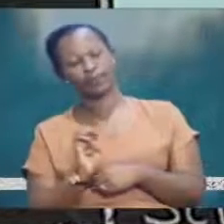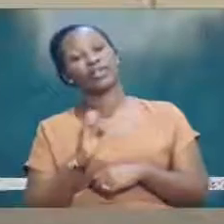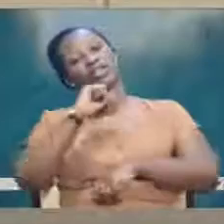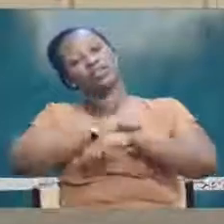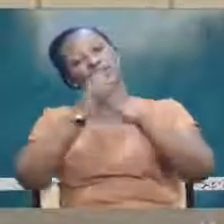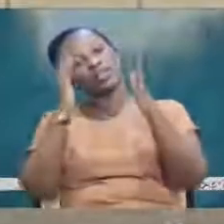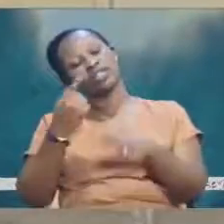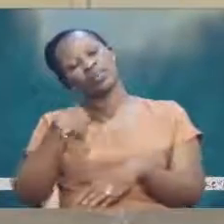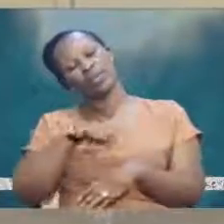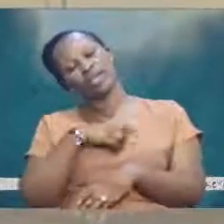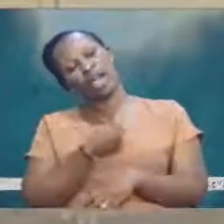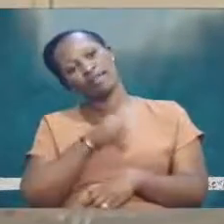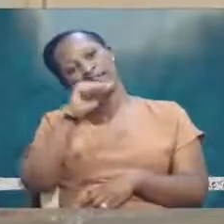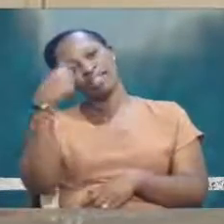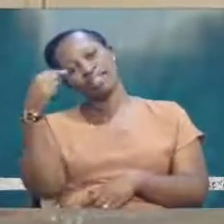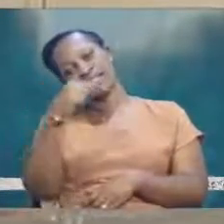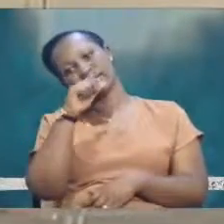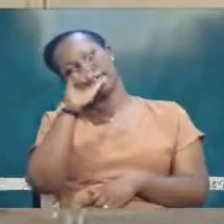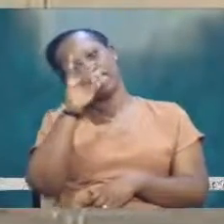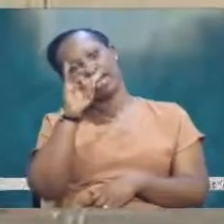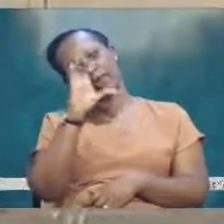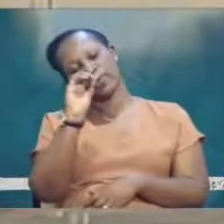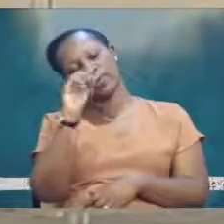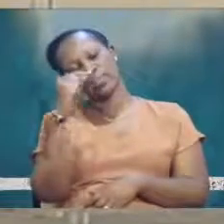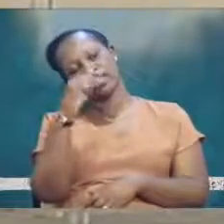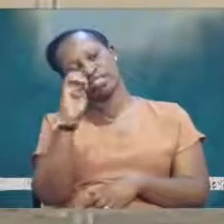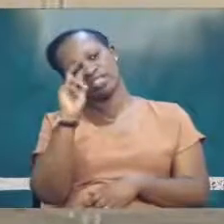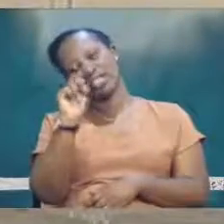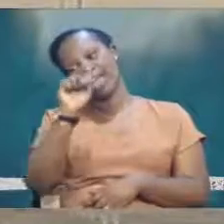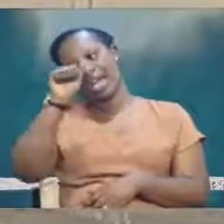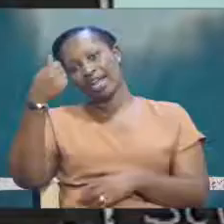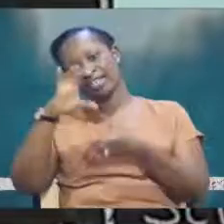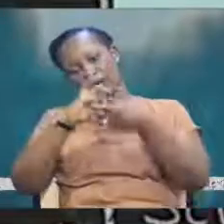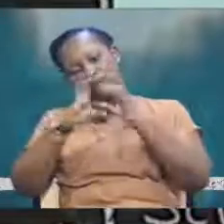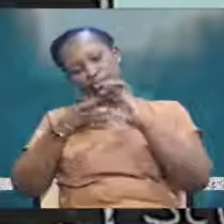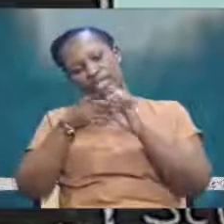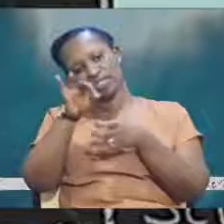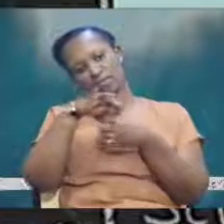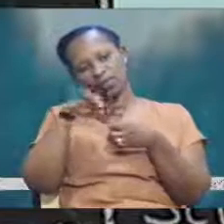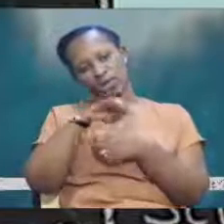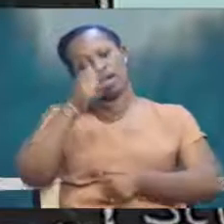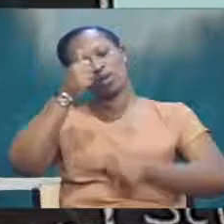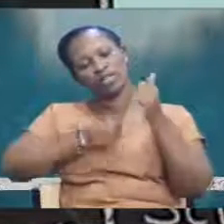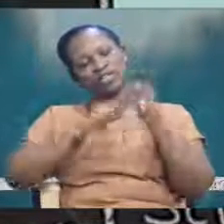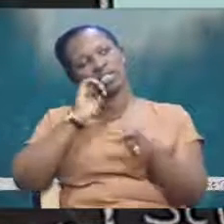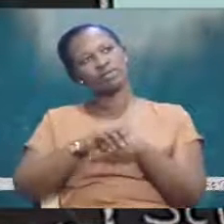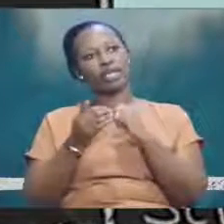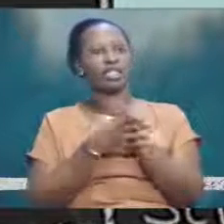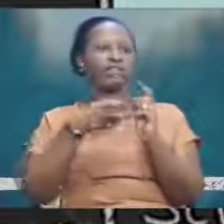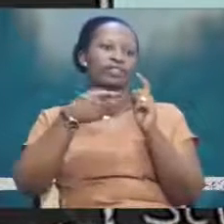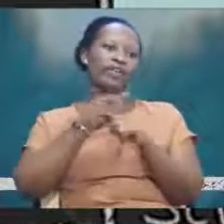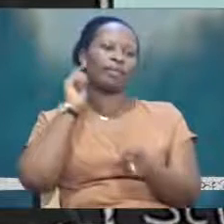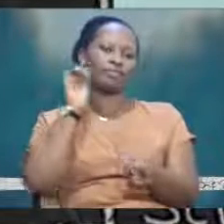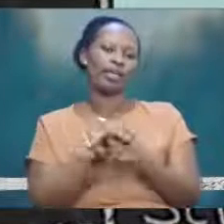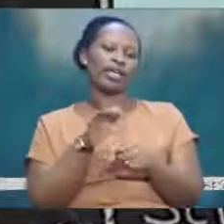Students, we have what we call glycogen. Glycogen is another complex sugar which is made from